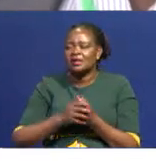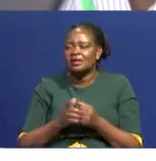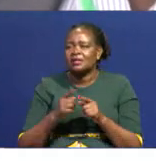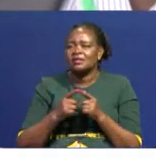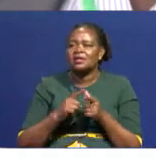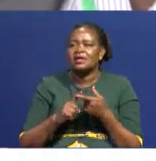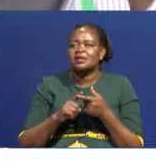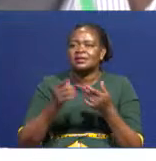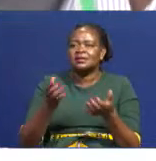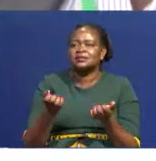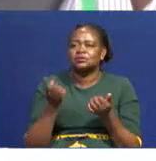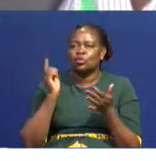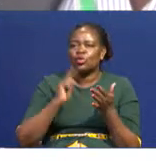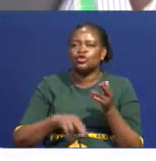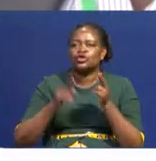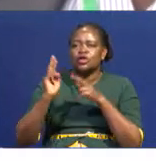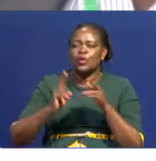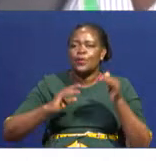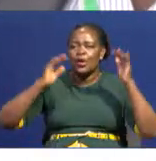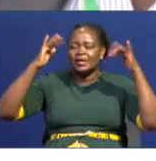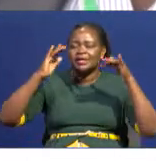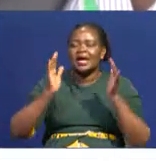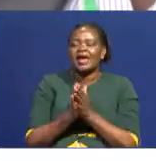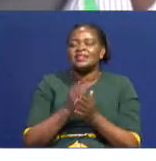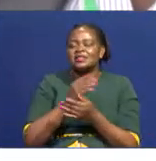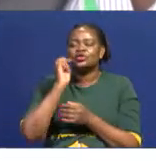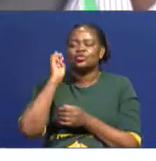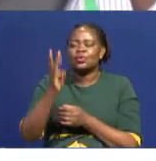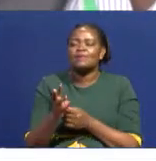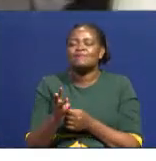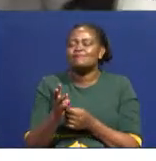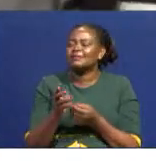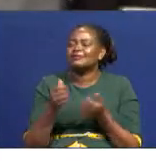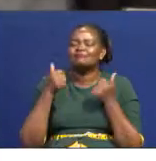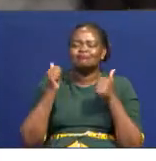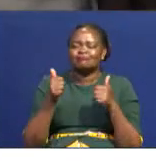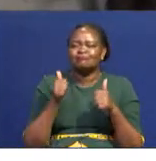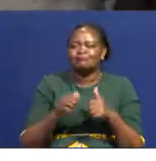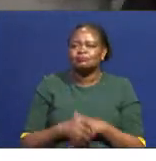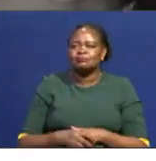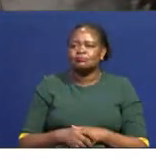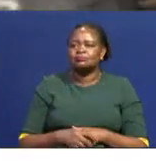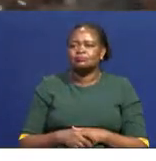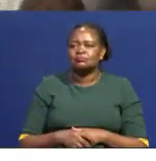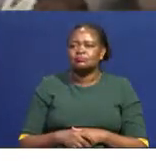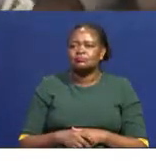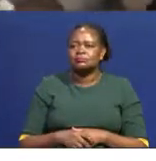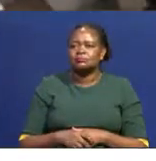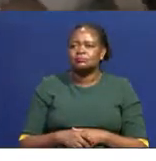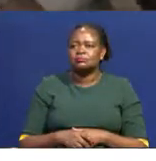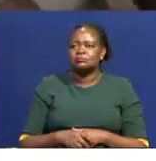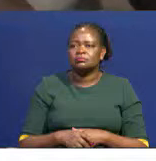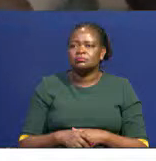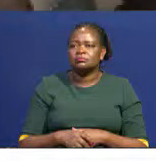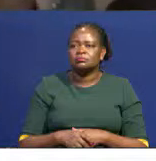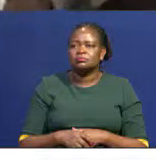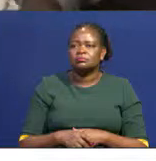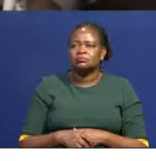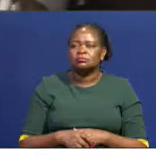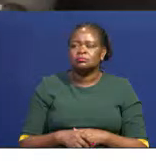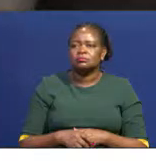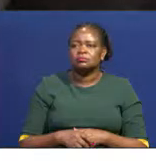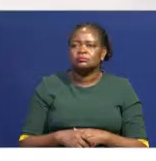It just needs the normal rains. And this is going to be a game changer. Frederick Mwoki for Prime